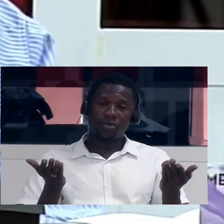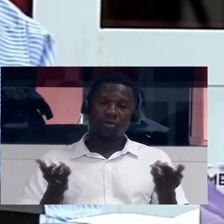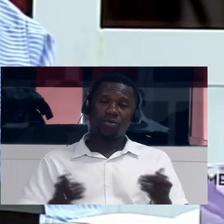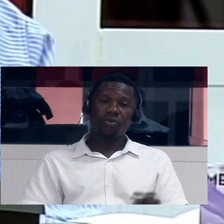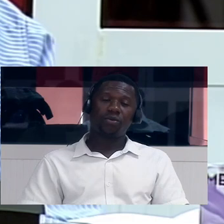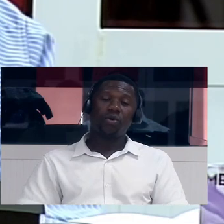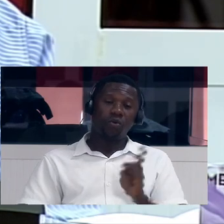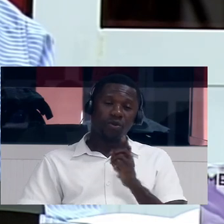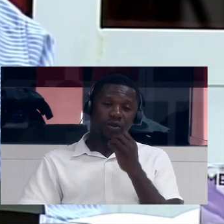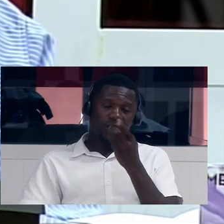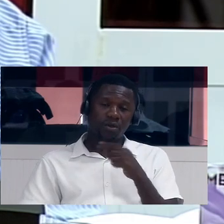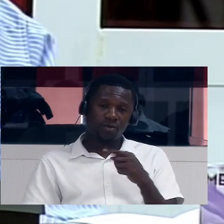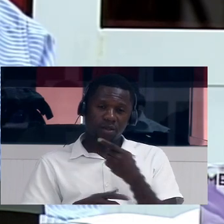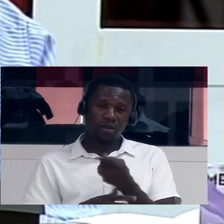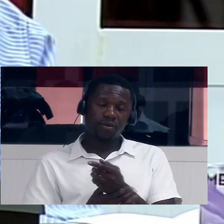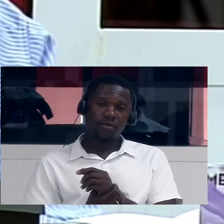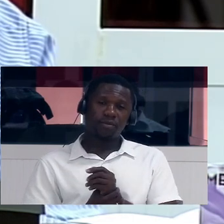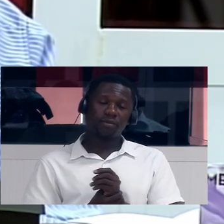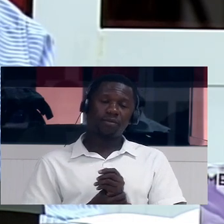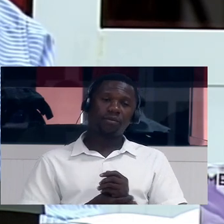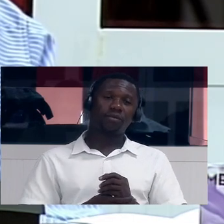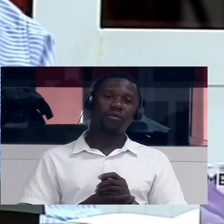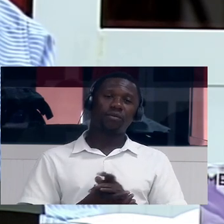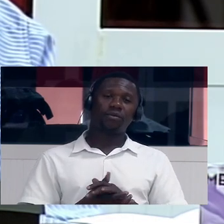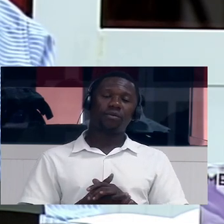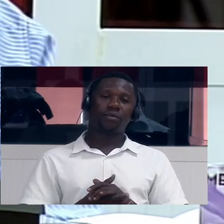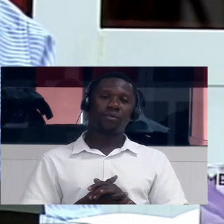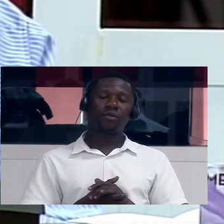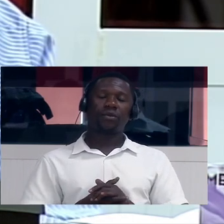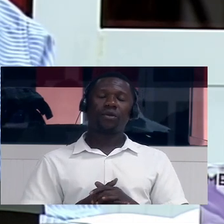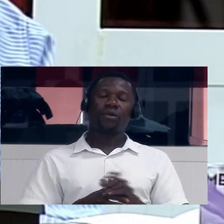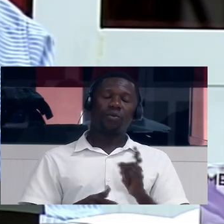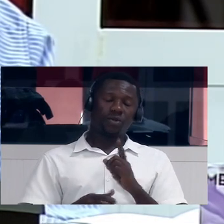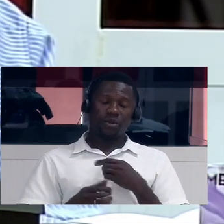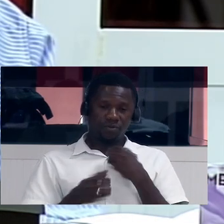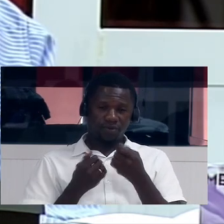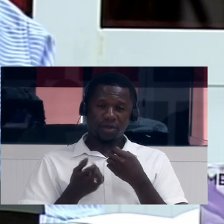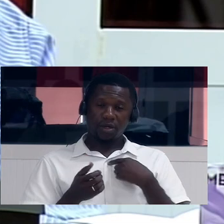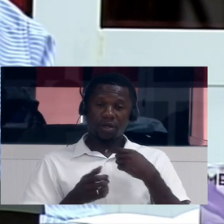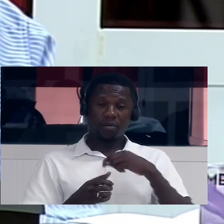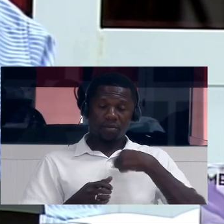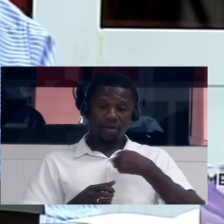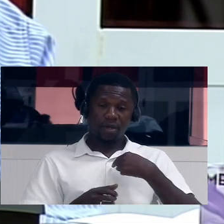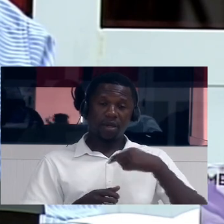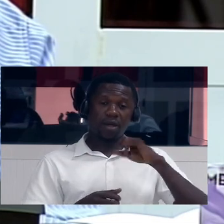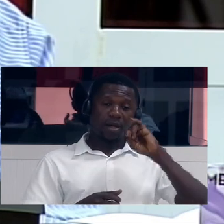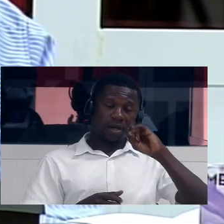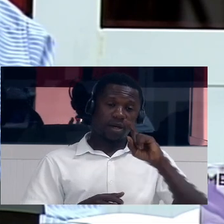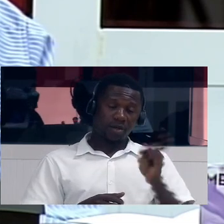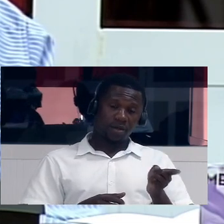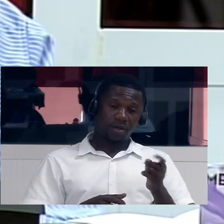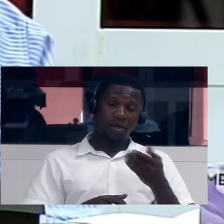It is unfortunate, Council, because in as much as I was the IG and I had